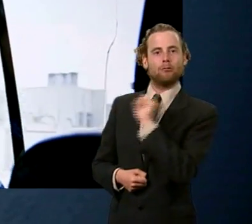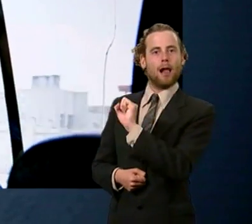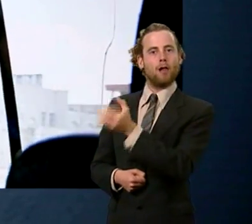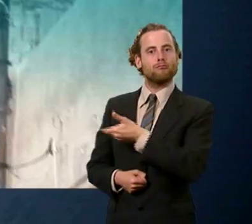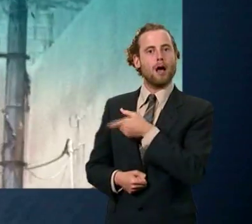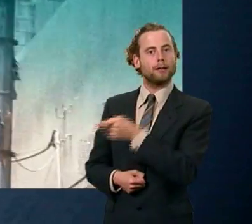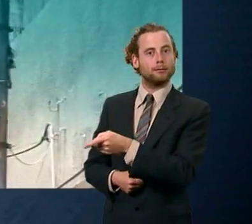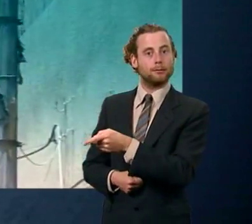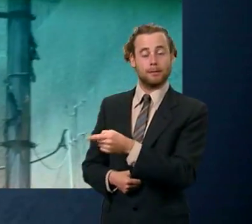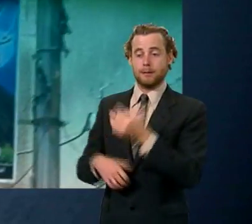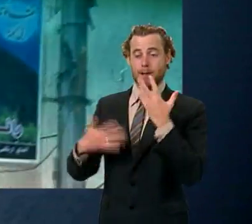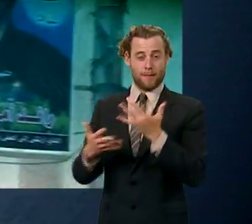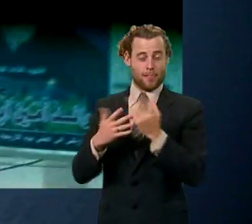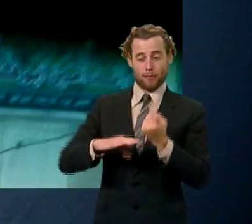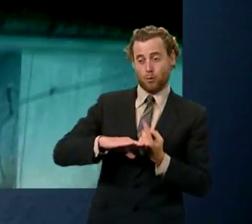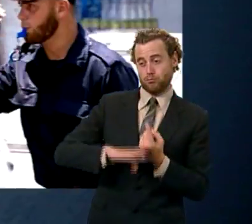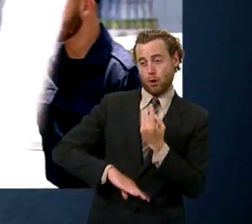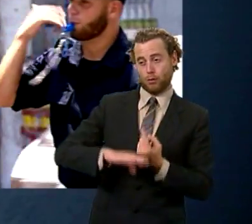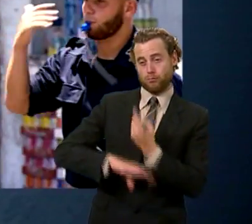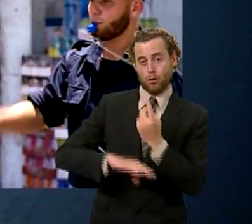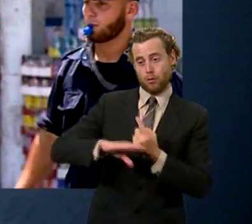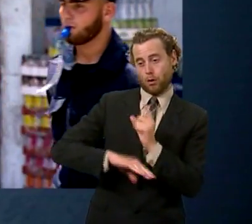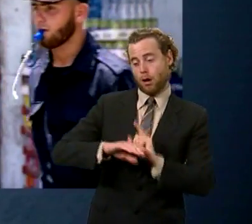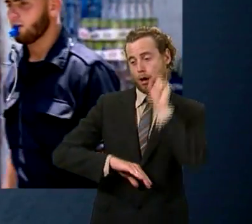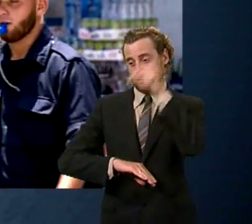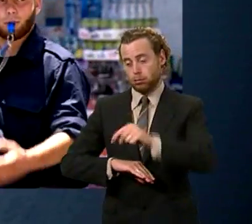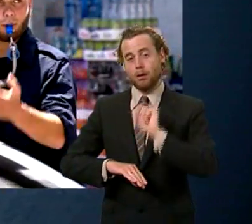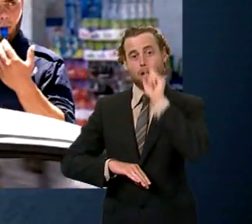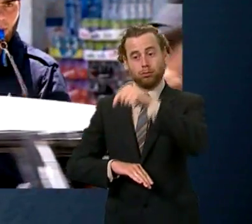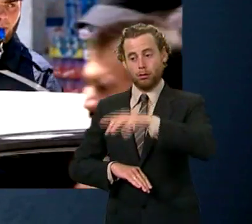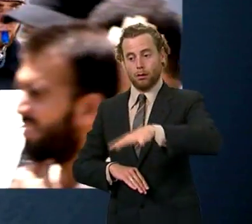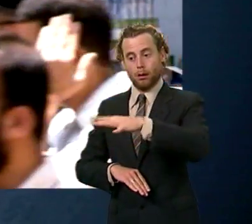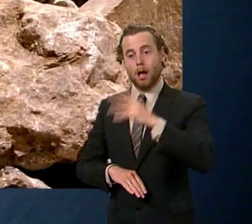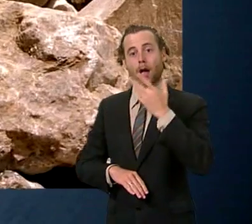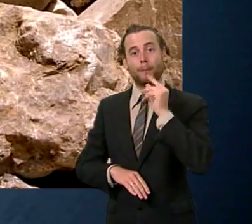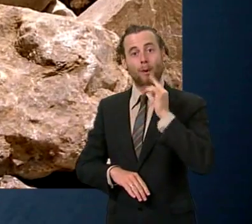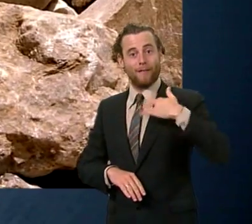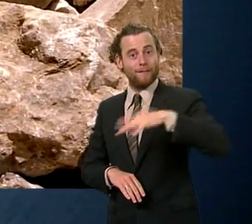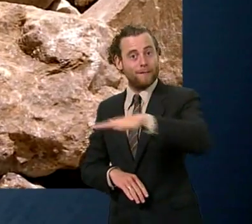Militants have fired thousands of rockets at civilian targets in Israel in the past few years.